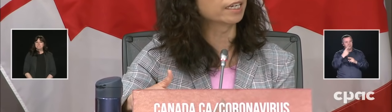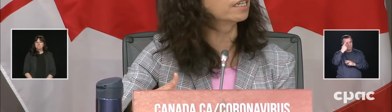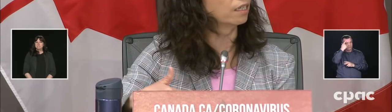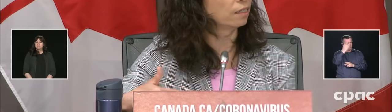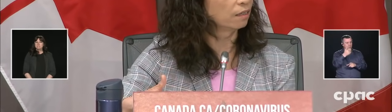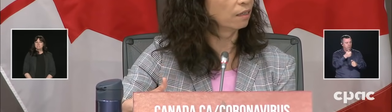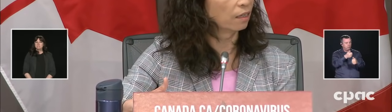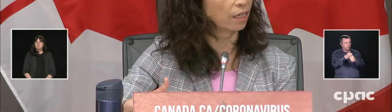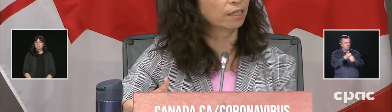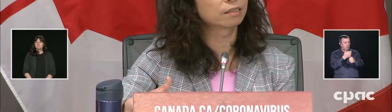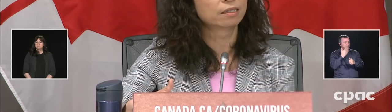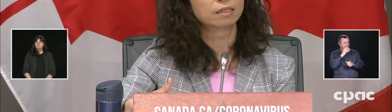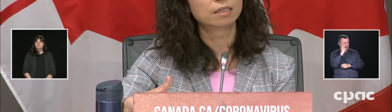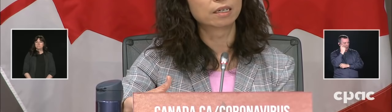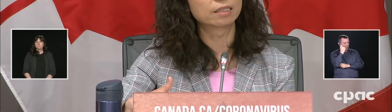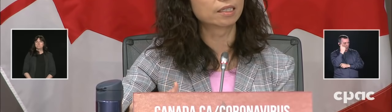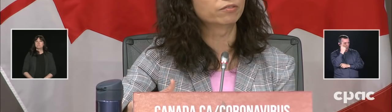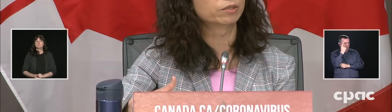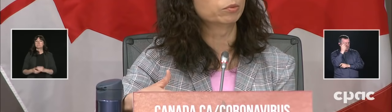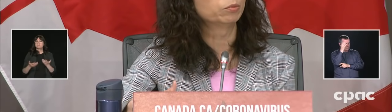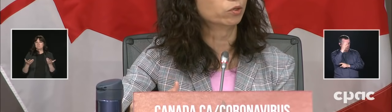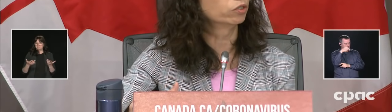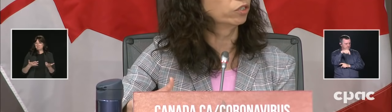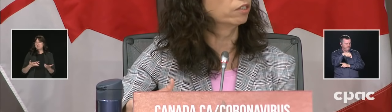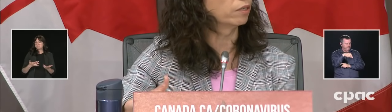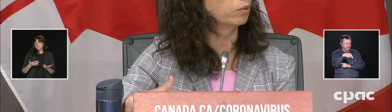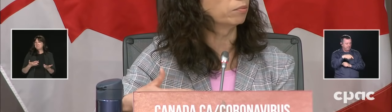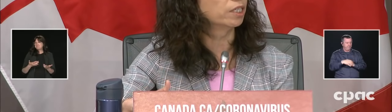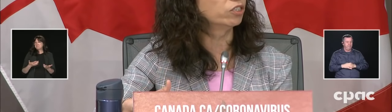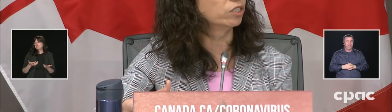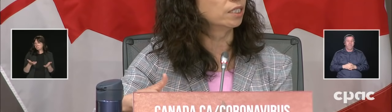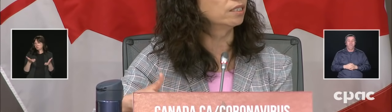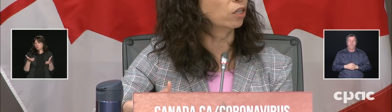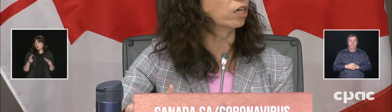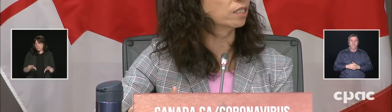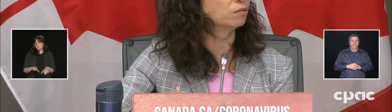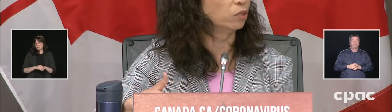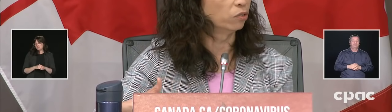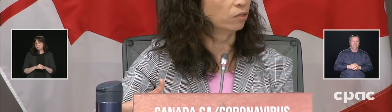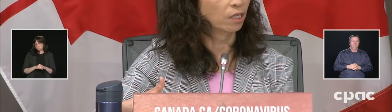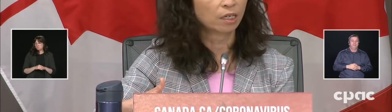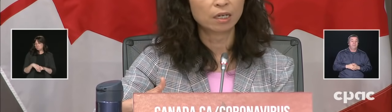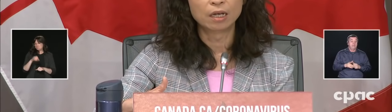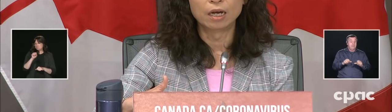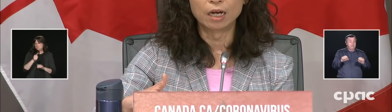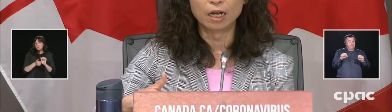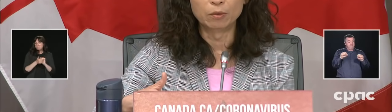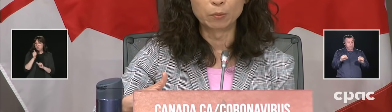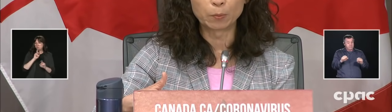it's likely that a significant proportion of our population is not immune.